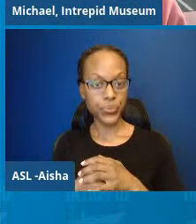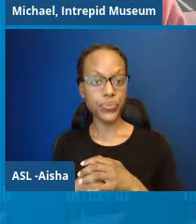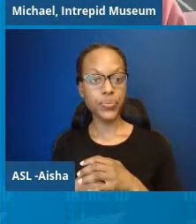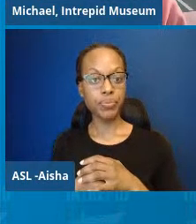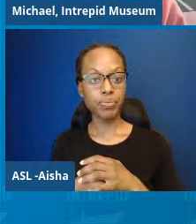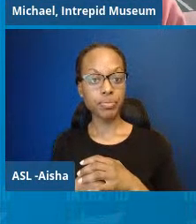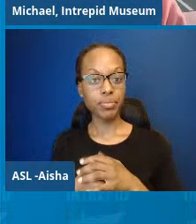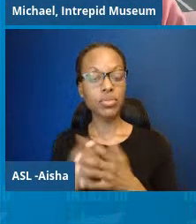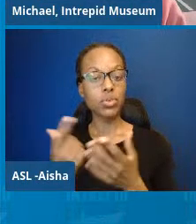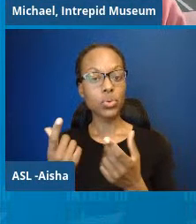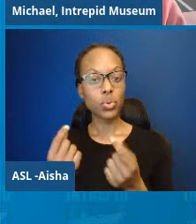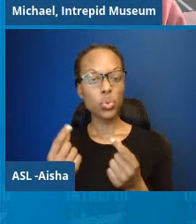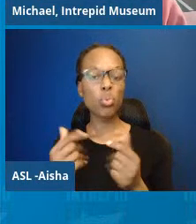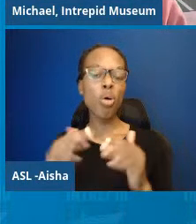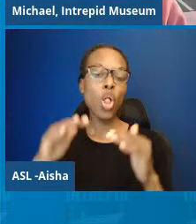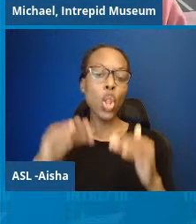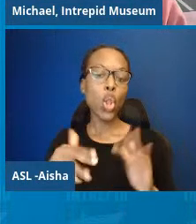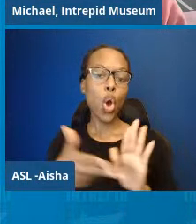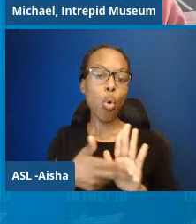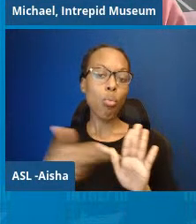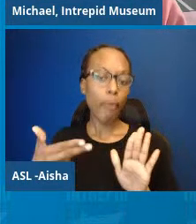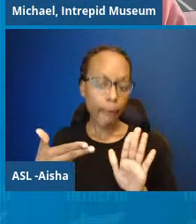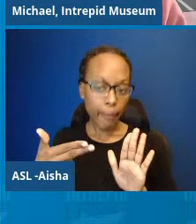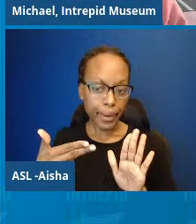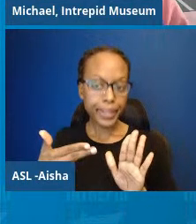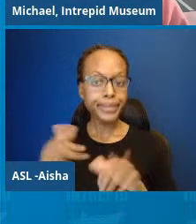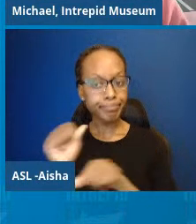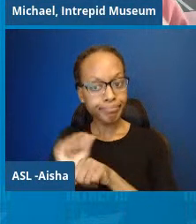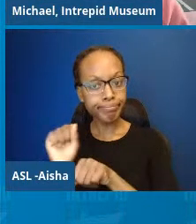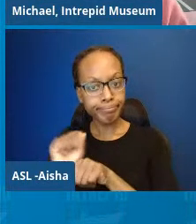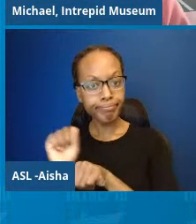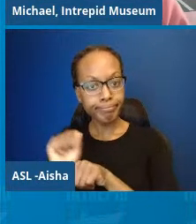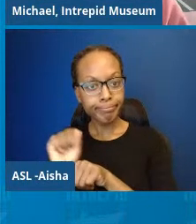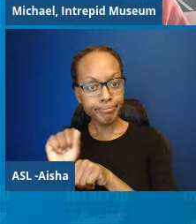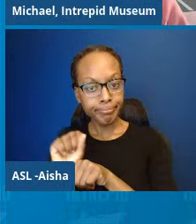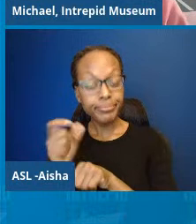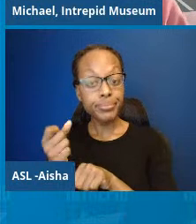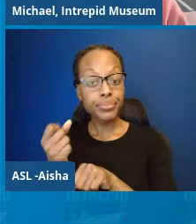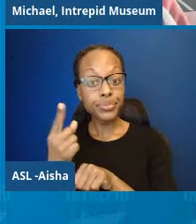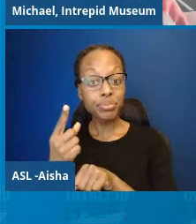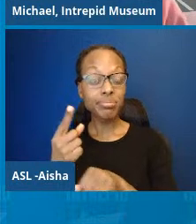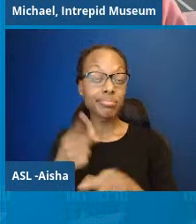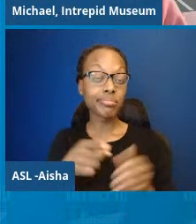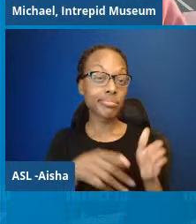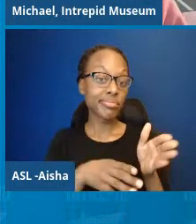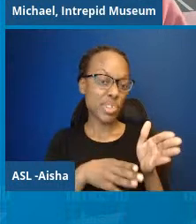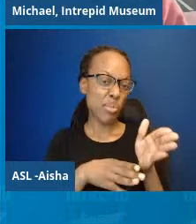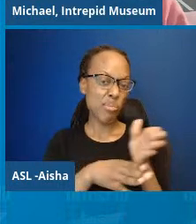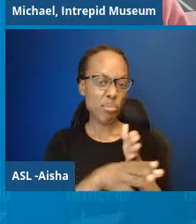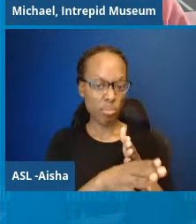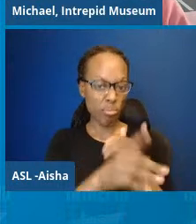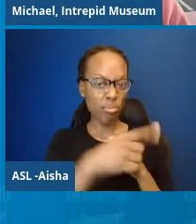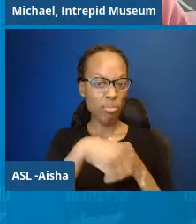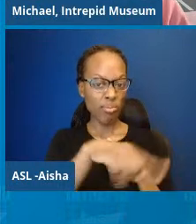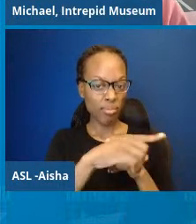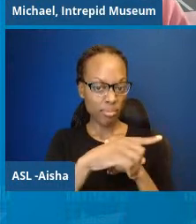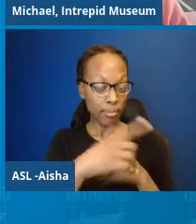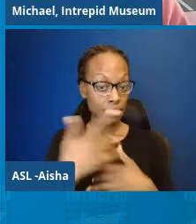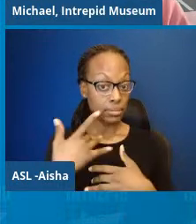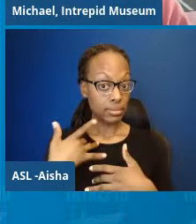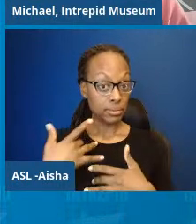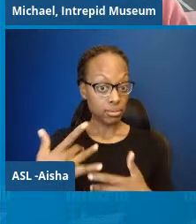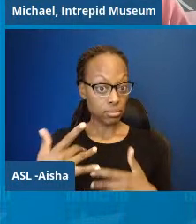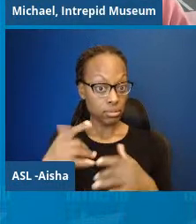were working in low-ranking positions. Remember, underrepresented sailors or marginalized sailors did